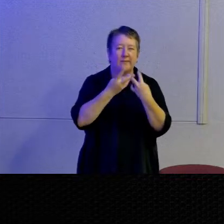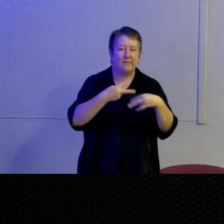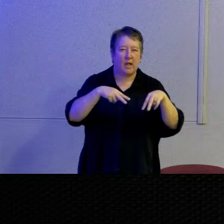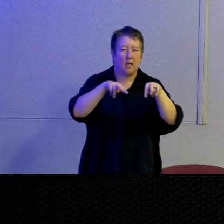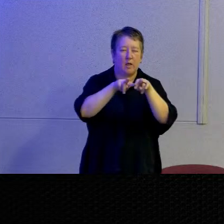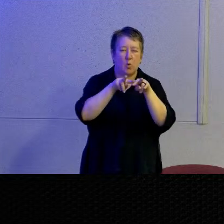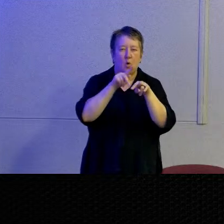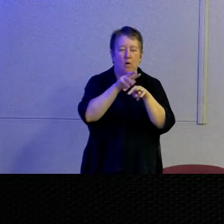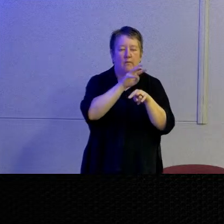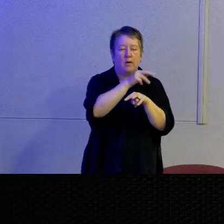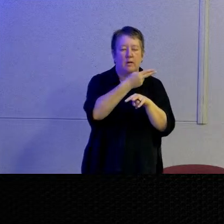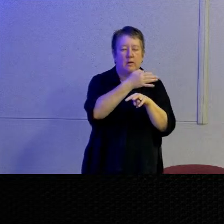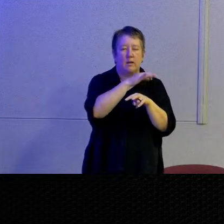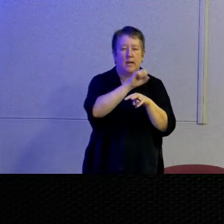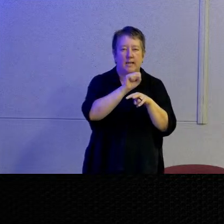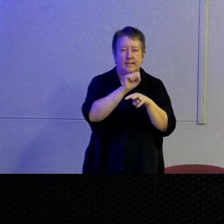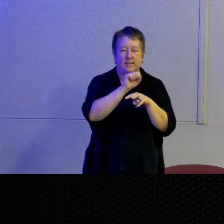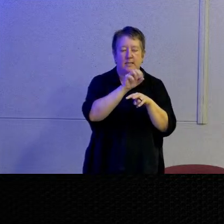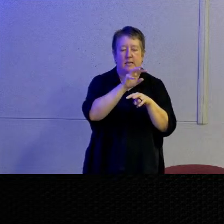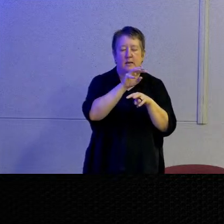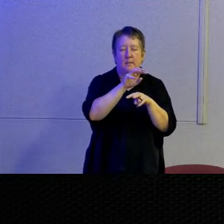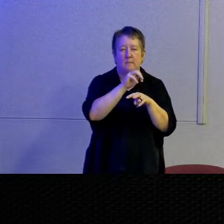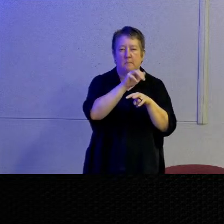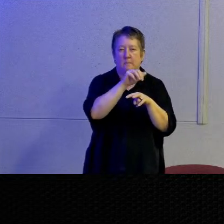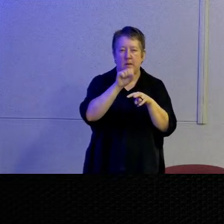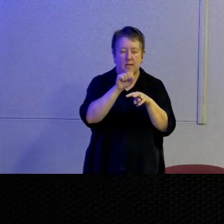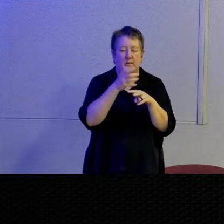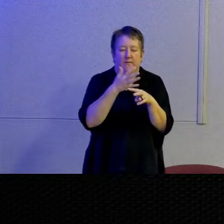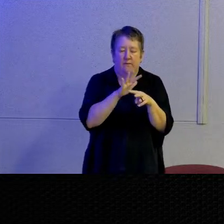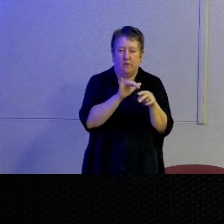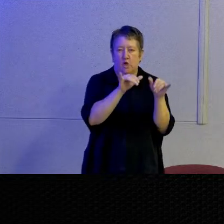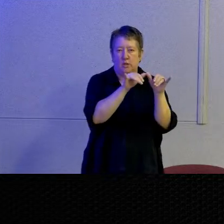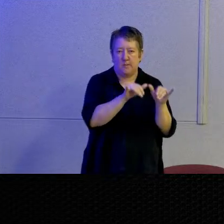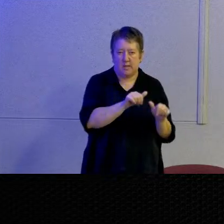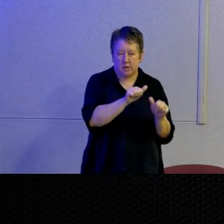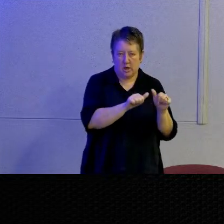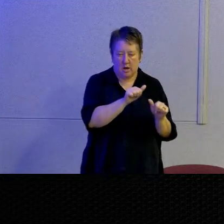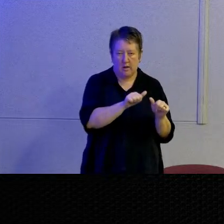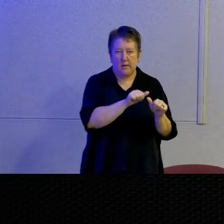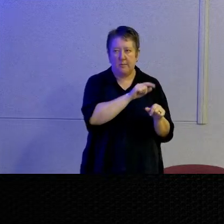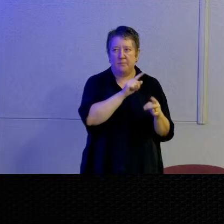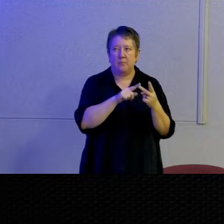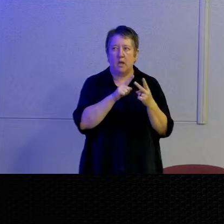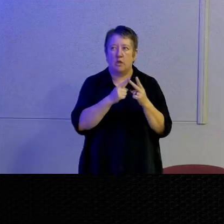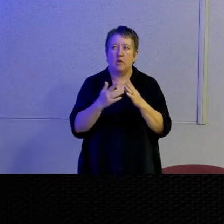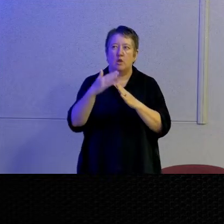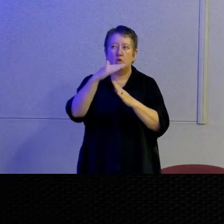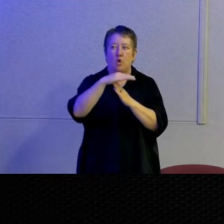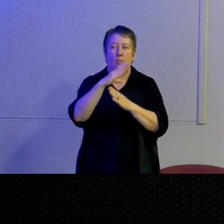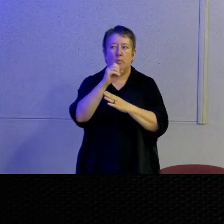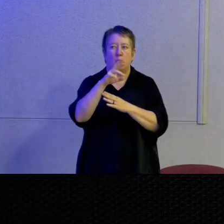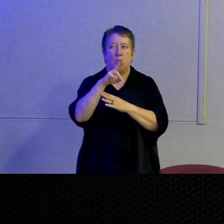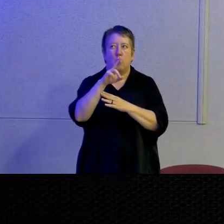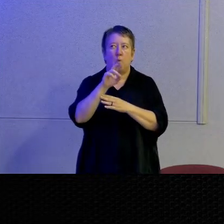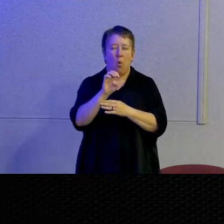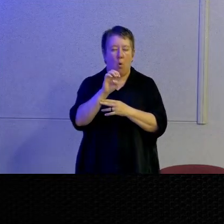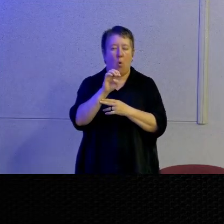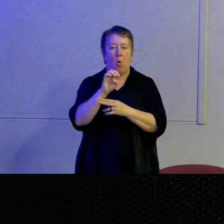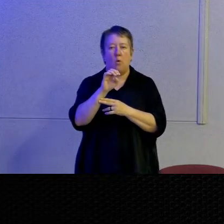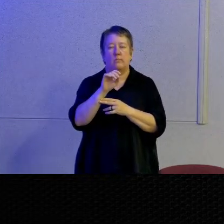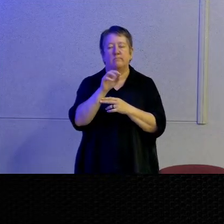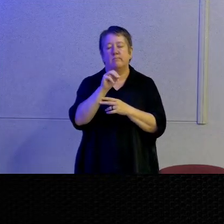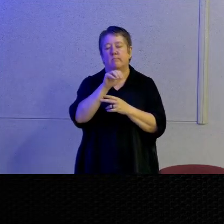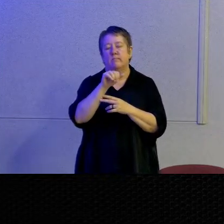of the mass of the Higgs boson, which has been measured, and the mass of the top quark, which has also been measured, but perhaps not quite